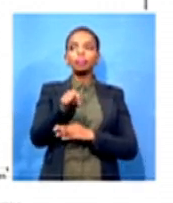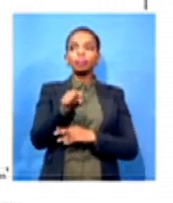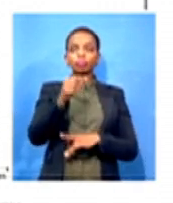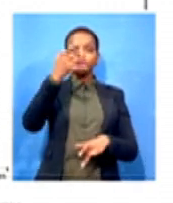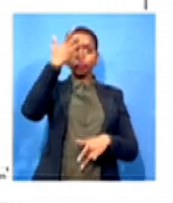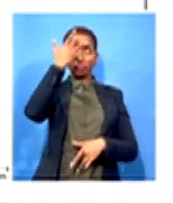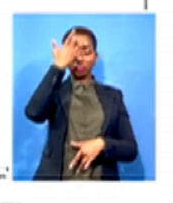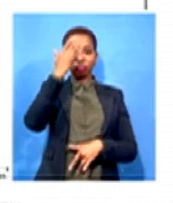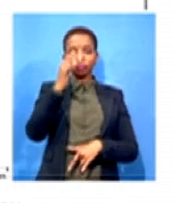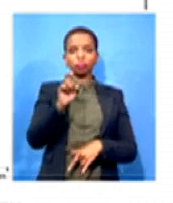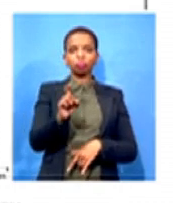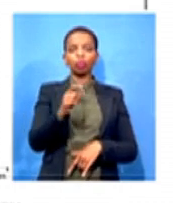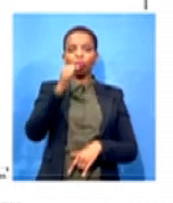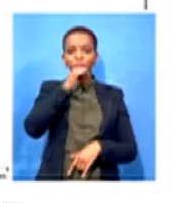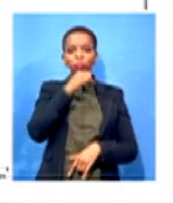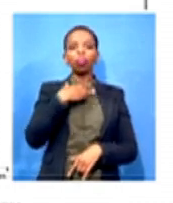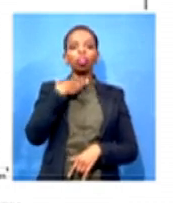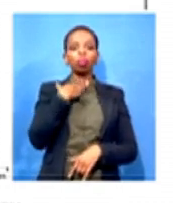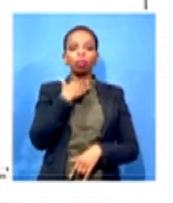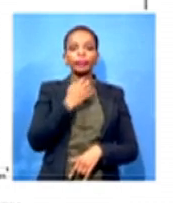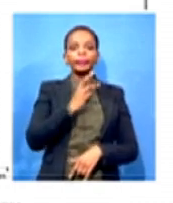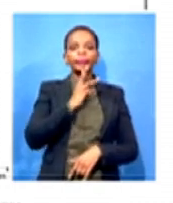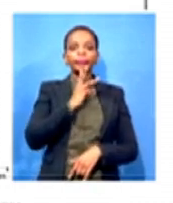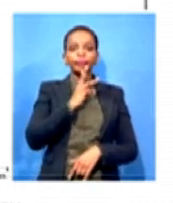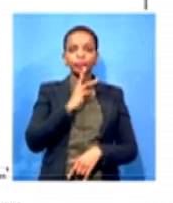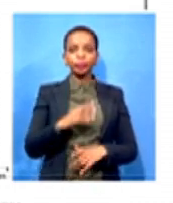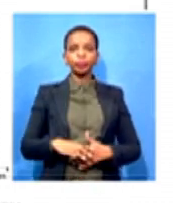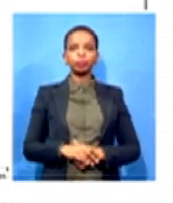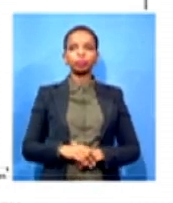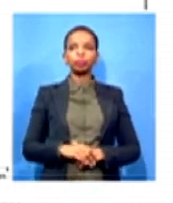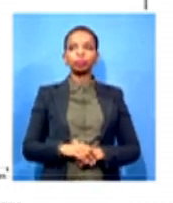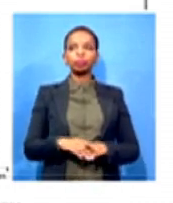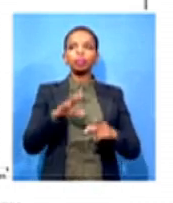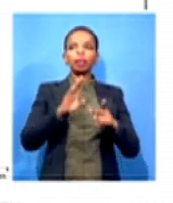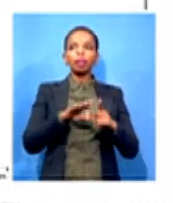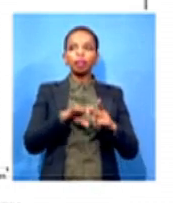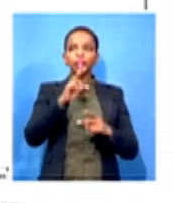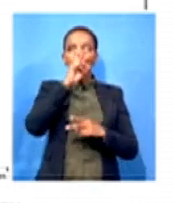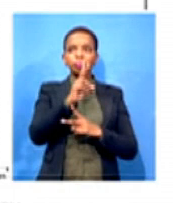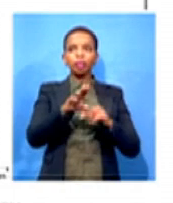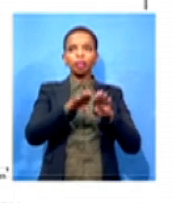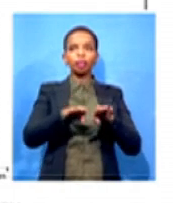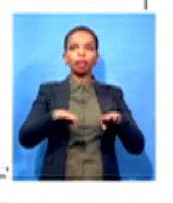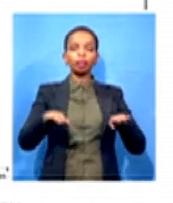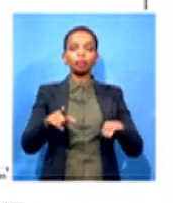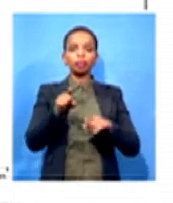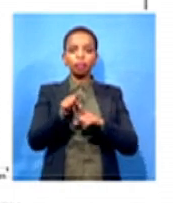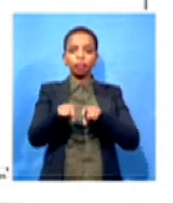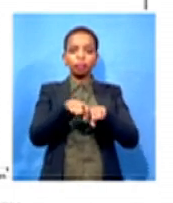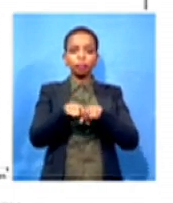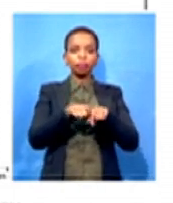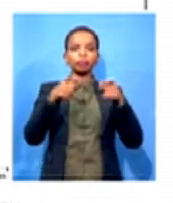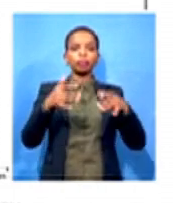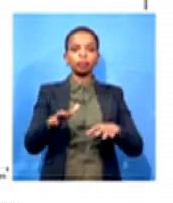at the children who were tested, the number that was positive was about 7%, But if you compare to the